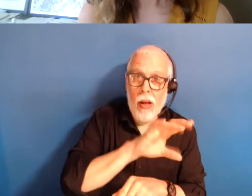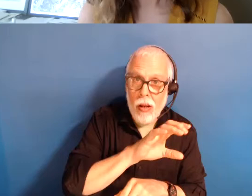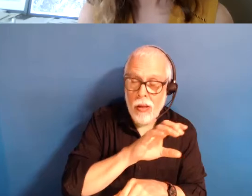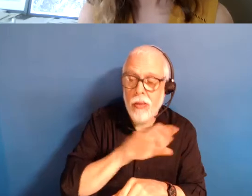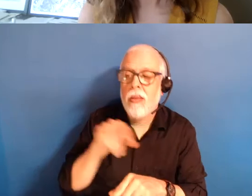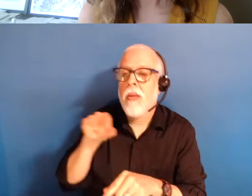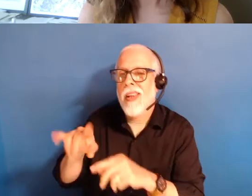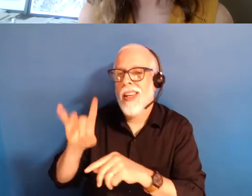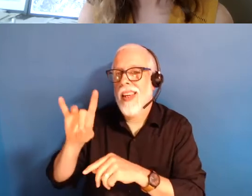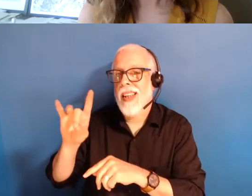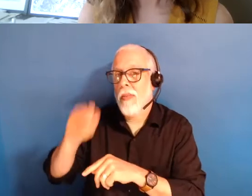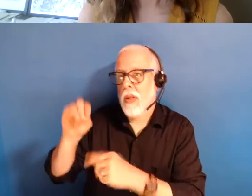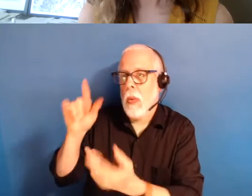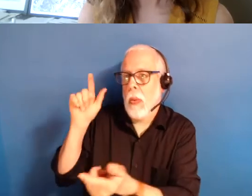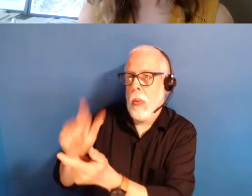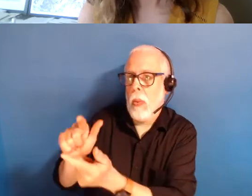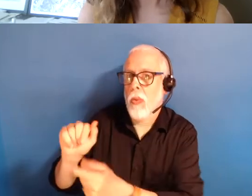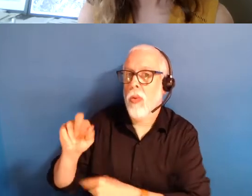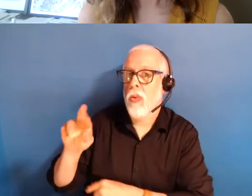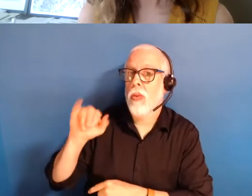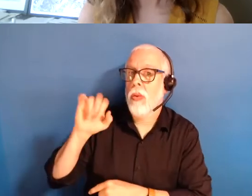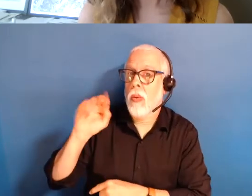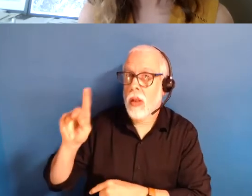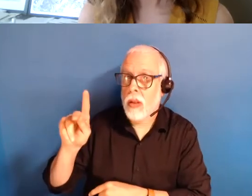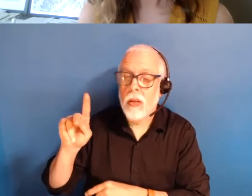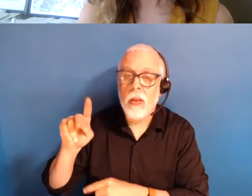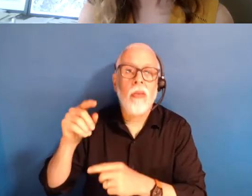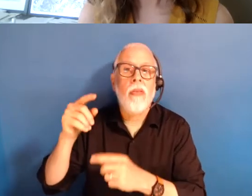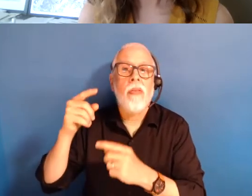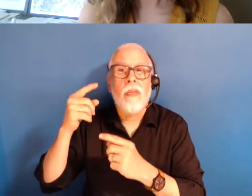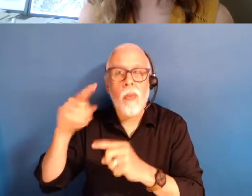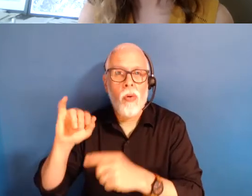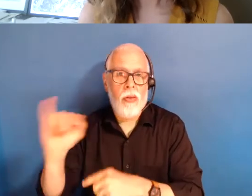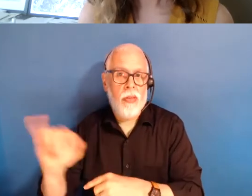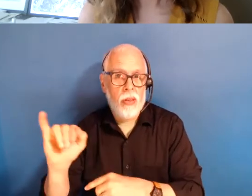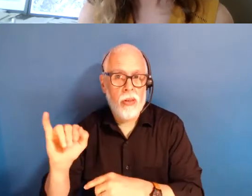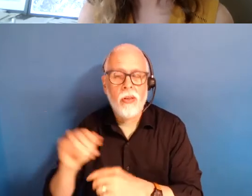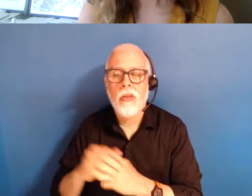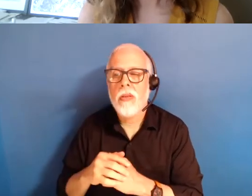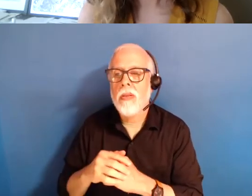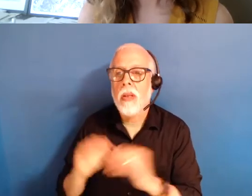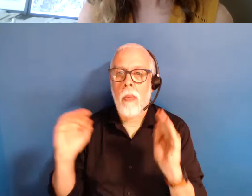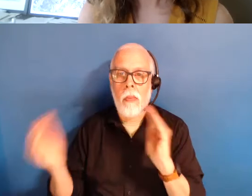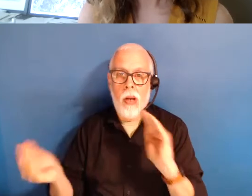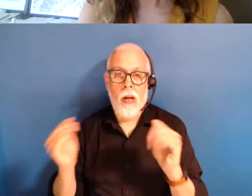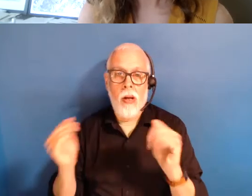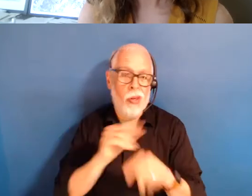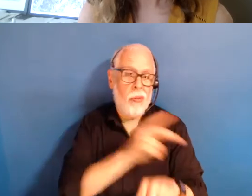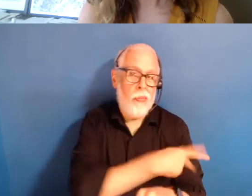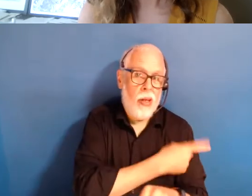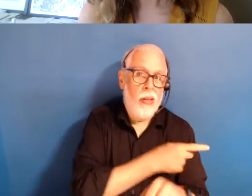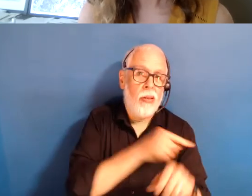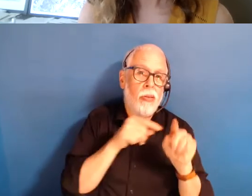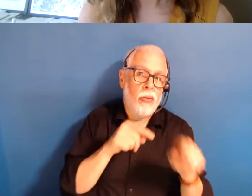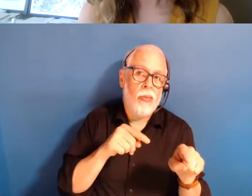was about an 80% reduction in risk for infection compared to patients who received